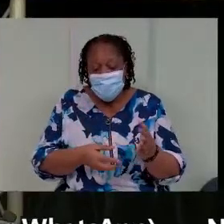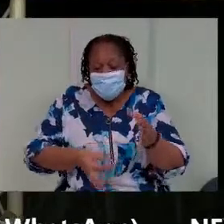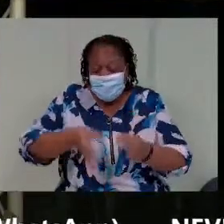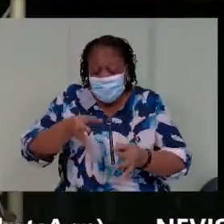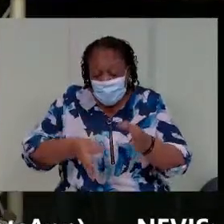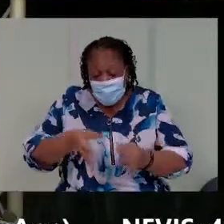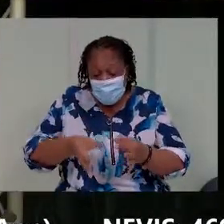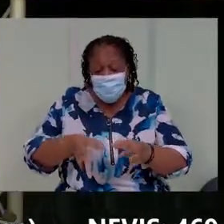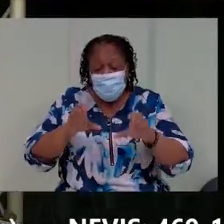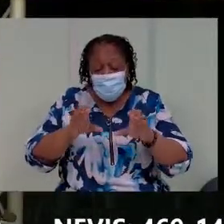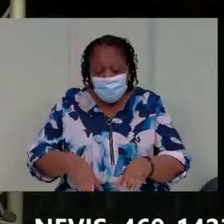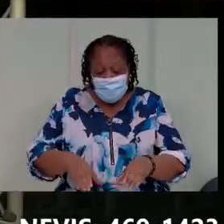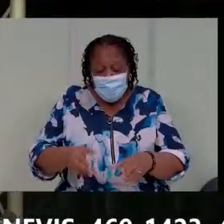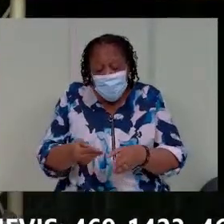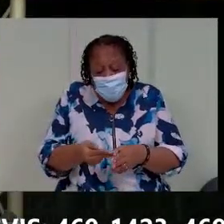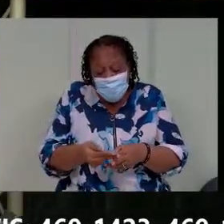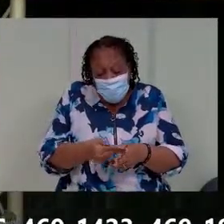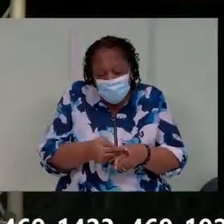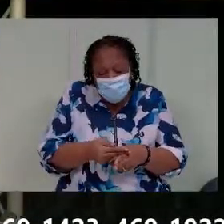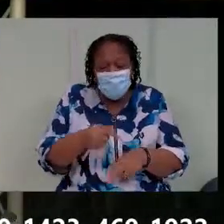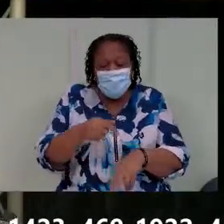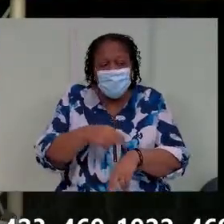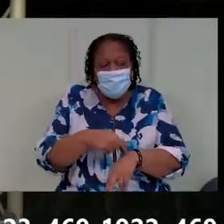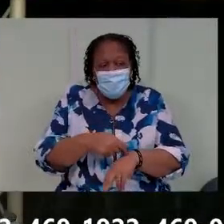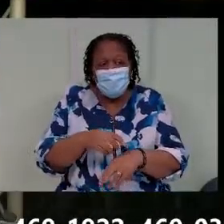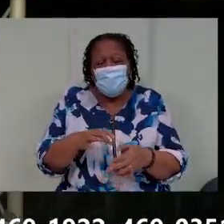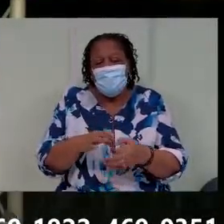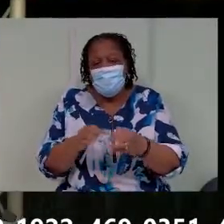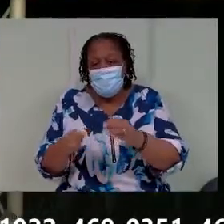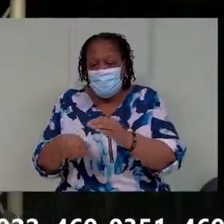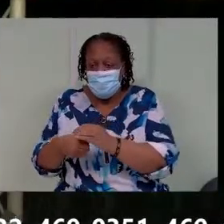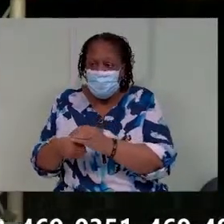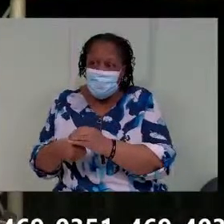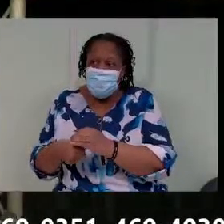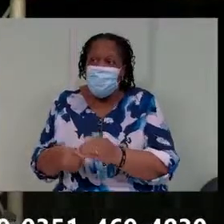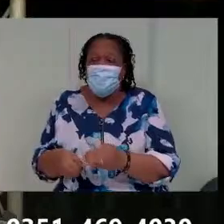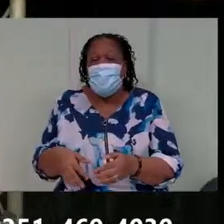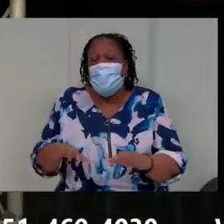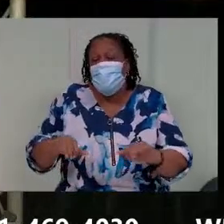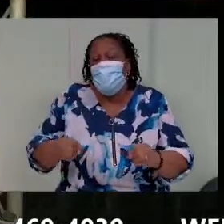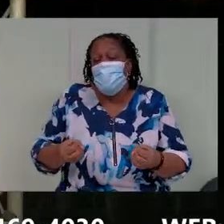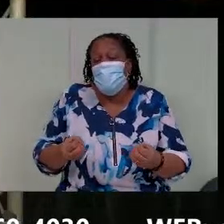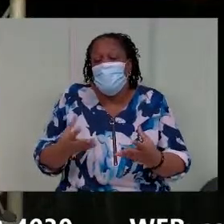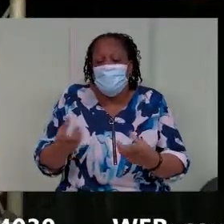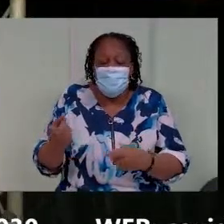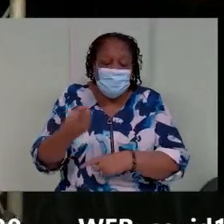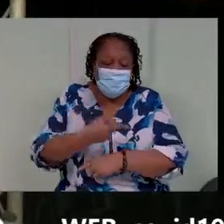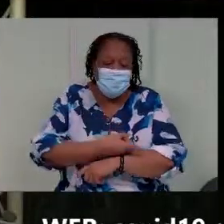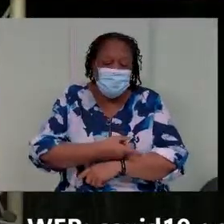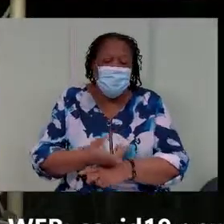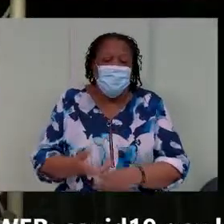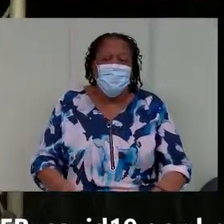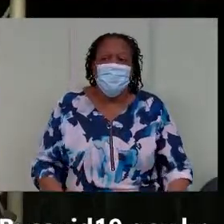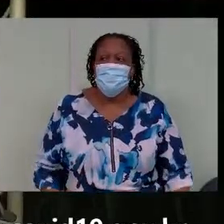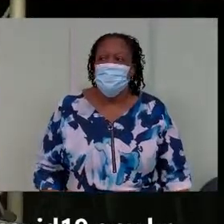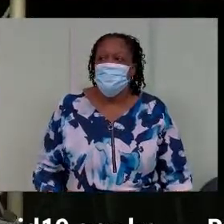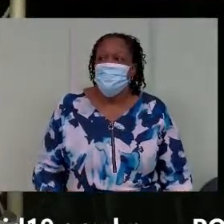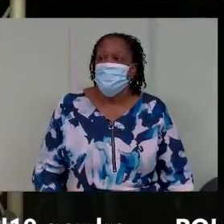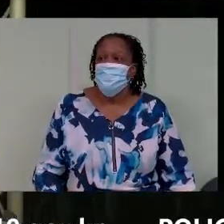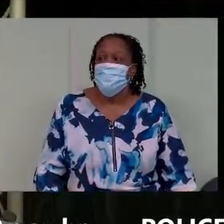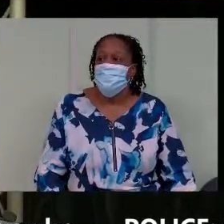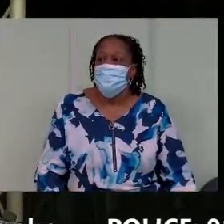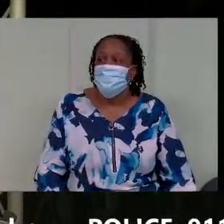can shorten the period of quarantine, and if so, by how many days. And